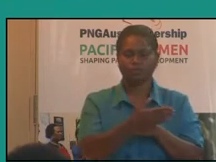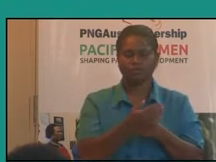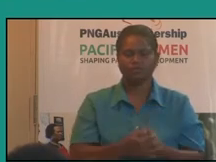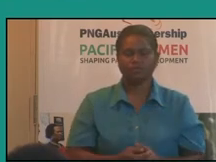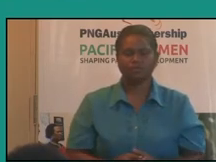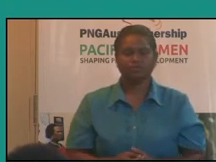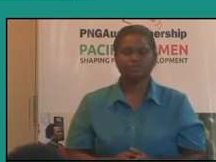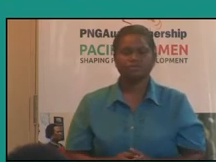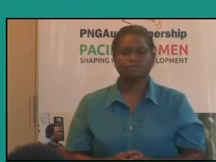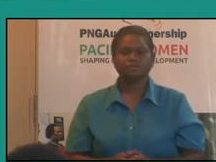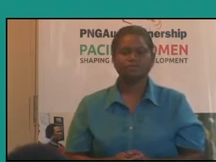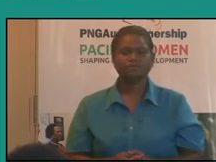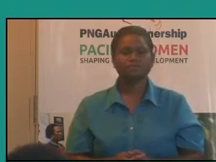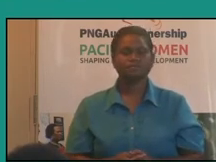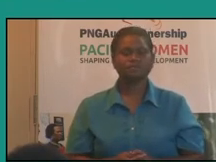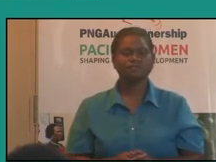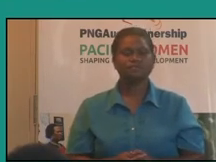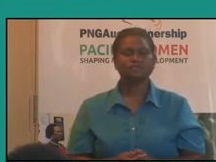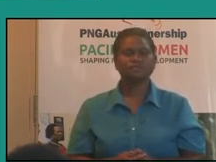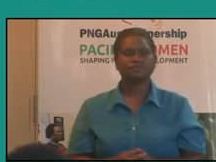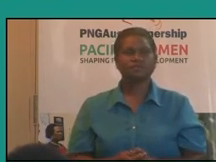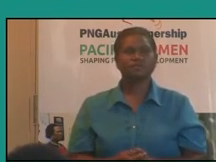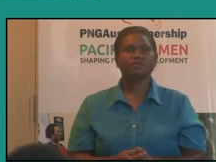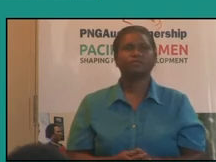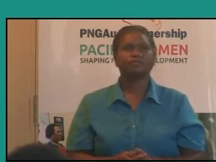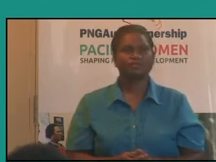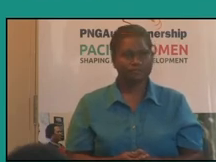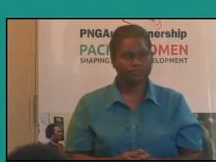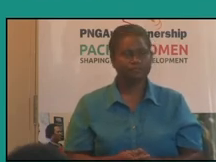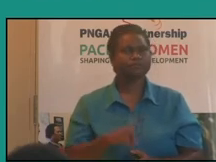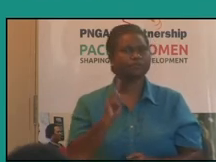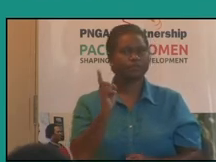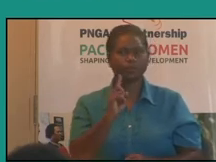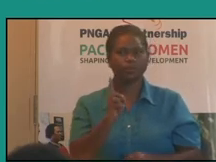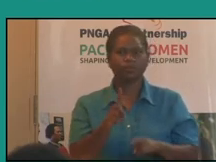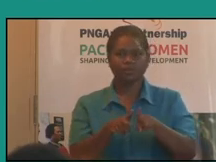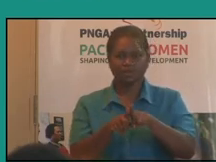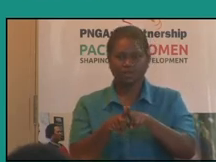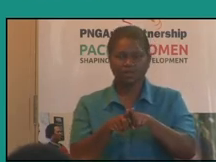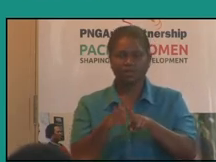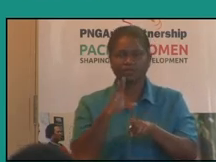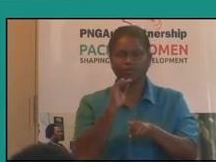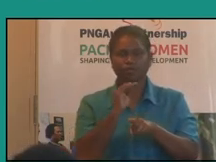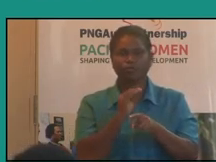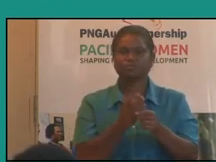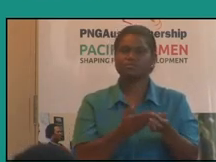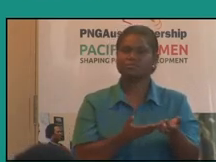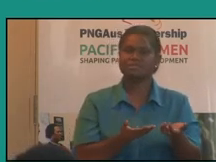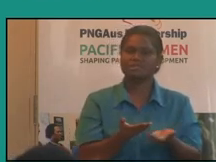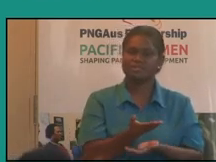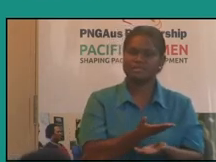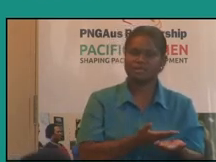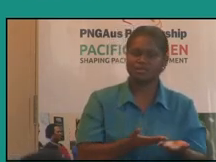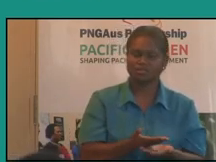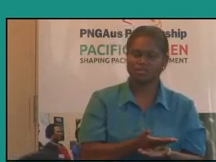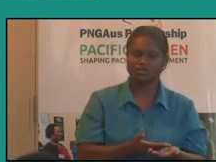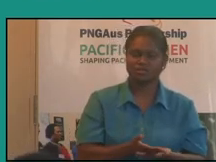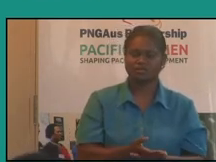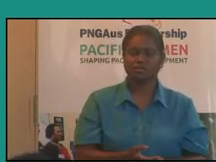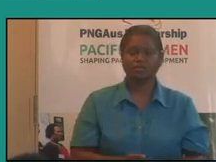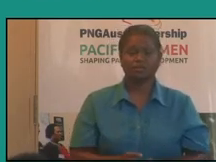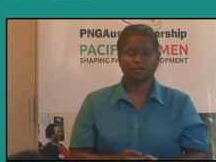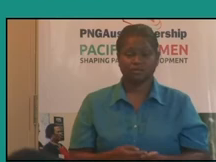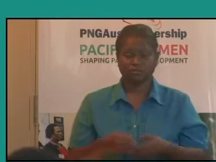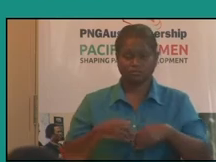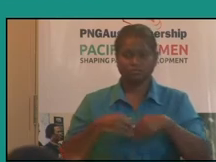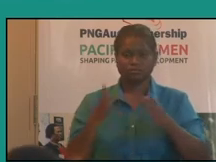Thank you. Yes, I think as what we've learned from the discussions, the short discussions we had, it's quite a challenge for a